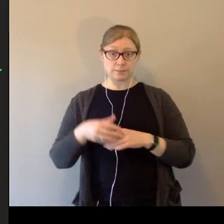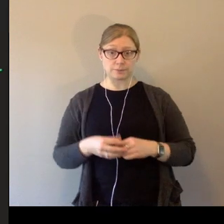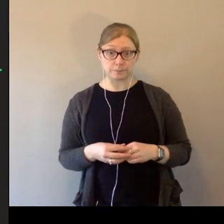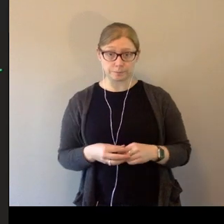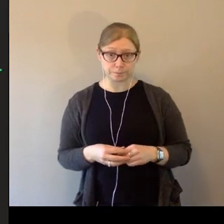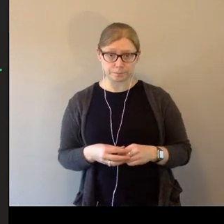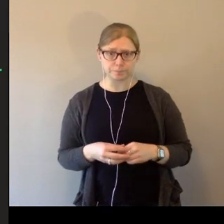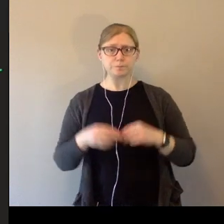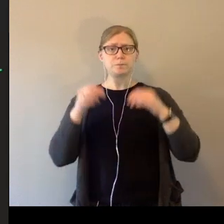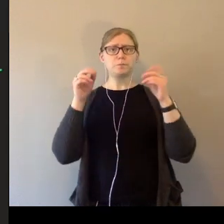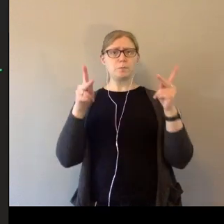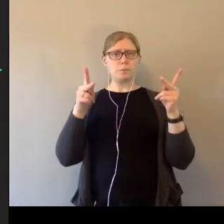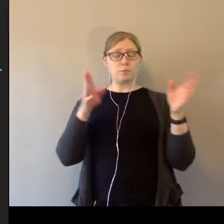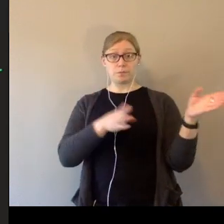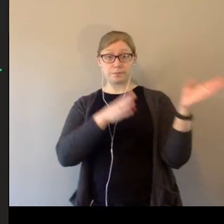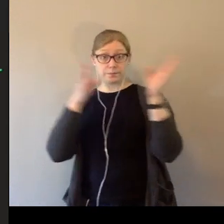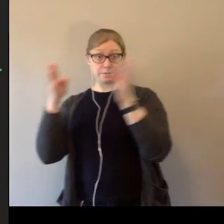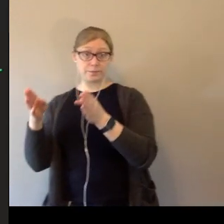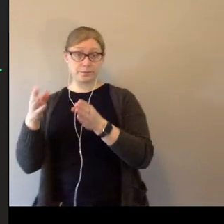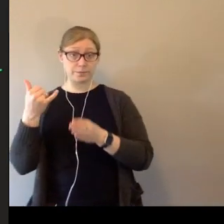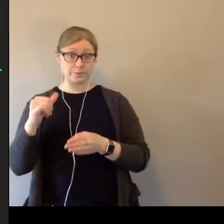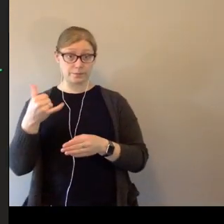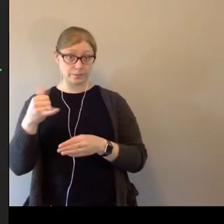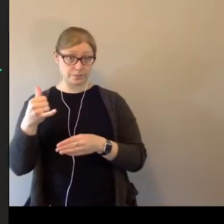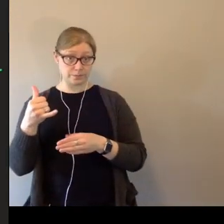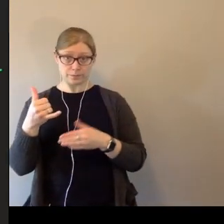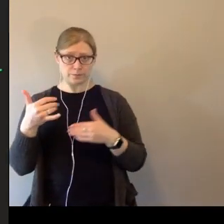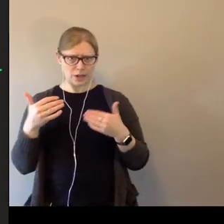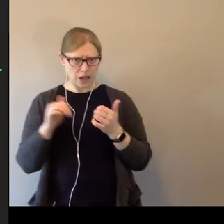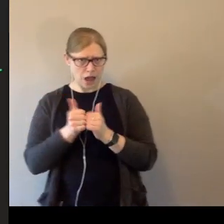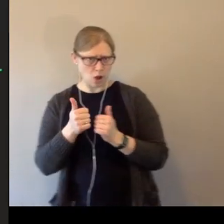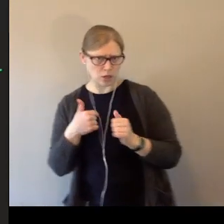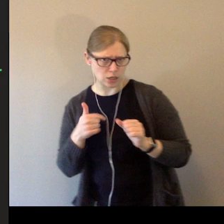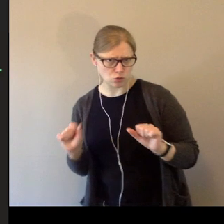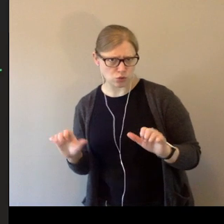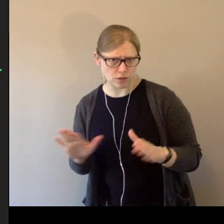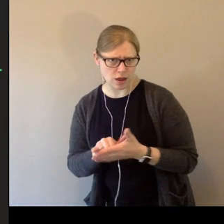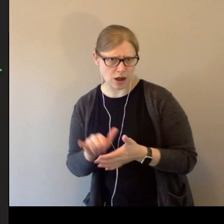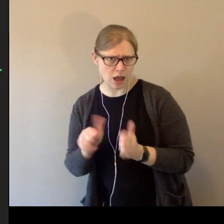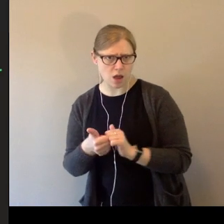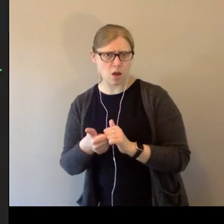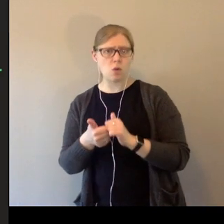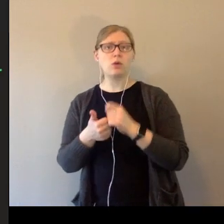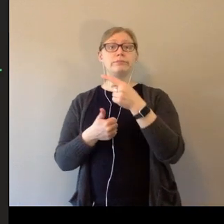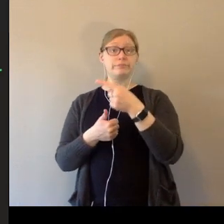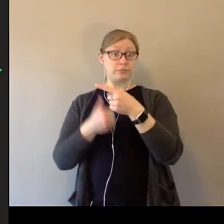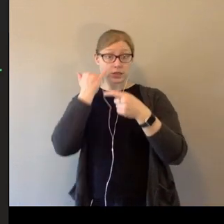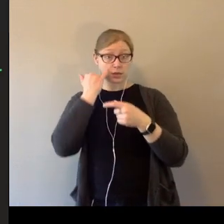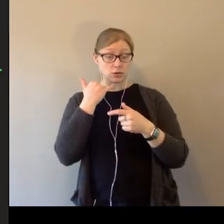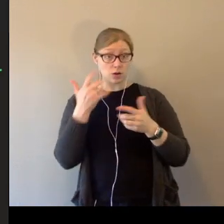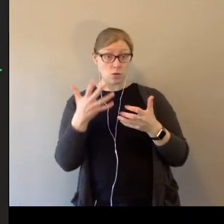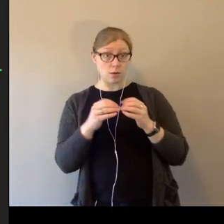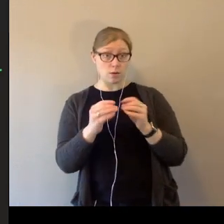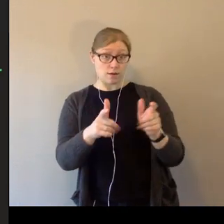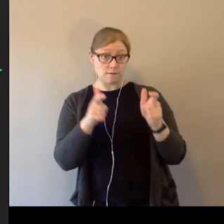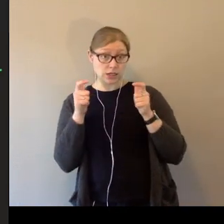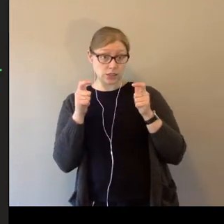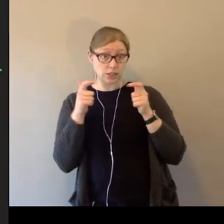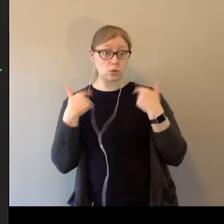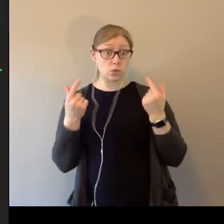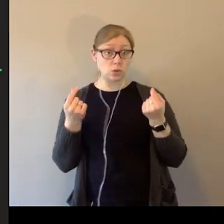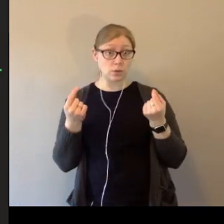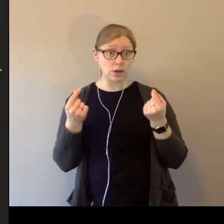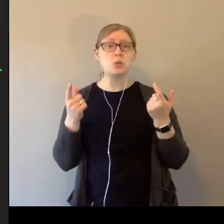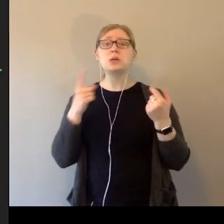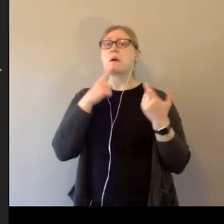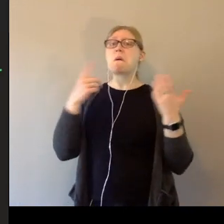All right, how would I have seen that over here? Well, if I was over here trying to do it more efficiently, I'd say, oh, I know that 16